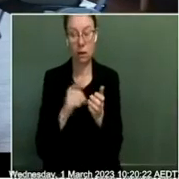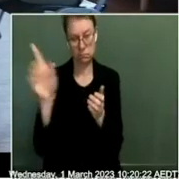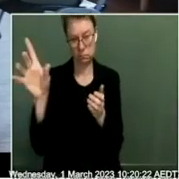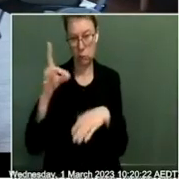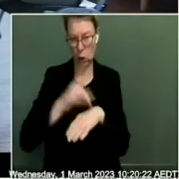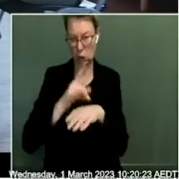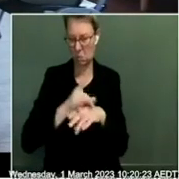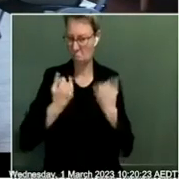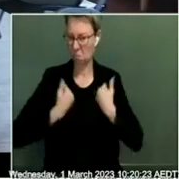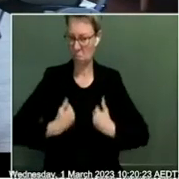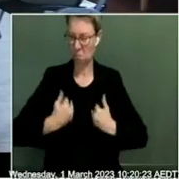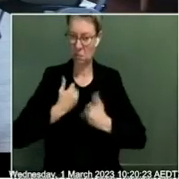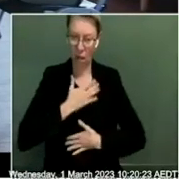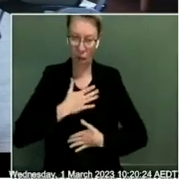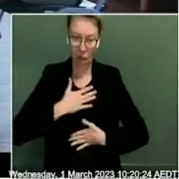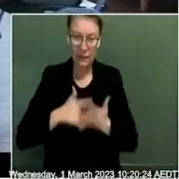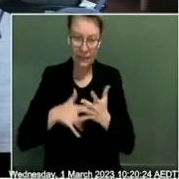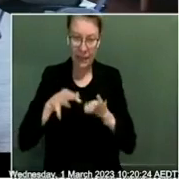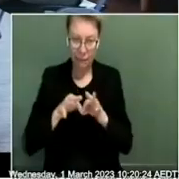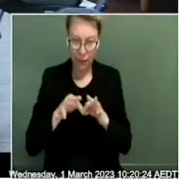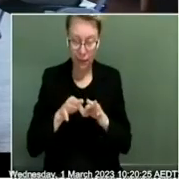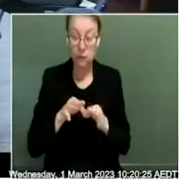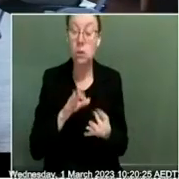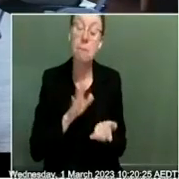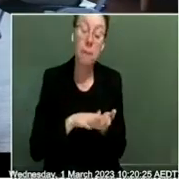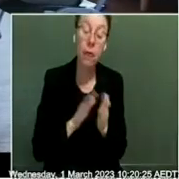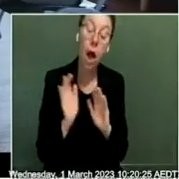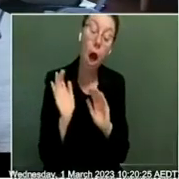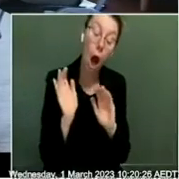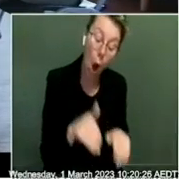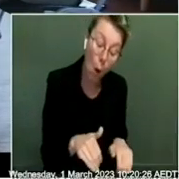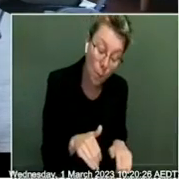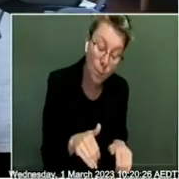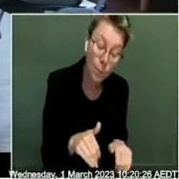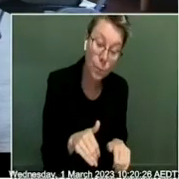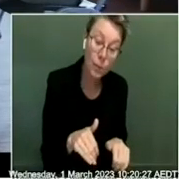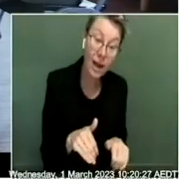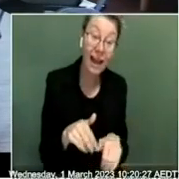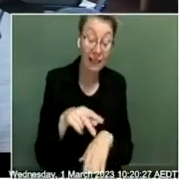come. So it was Haywood police that come.